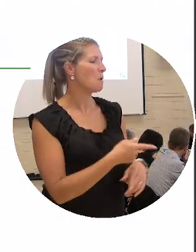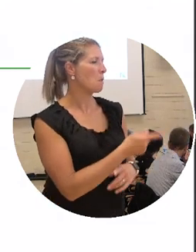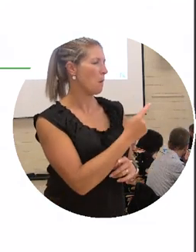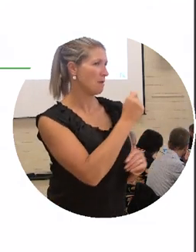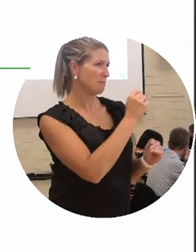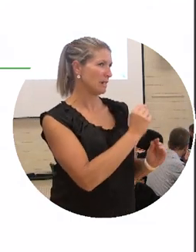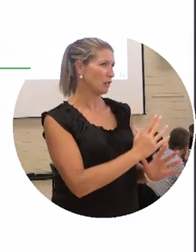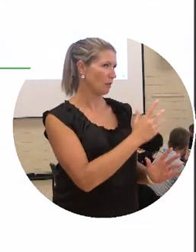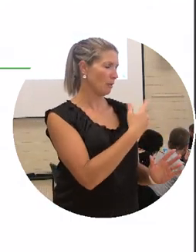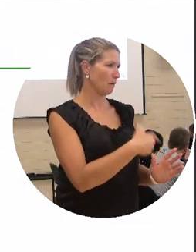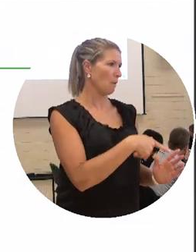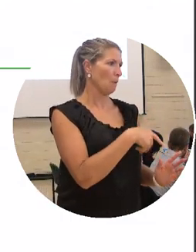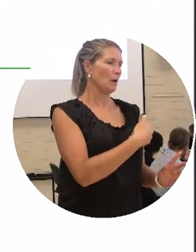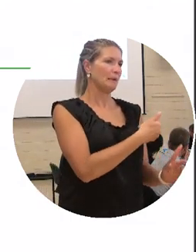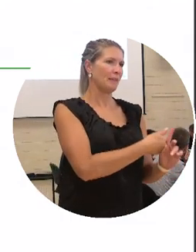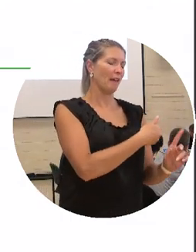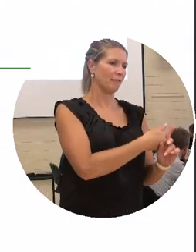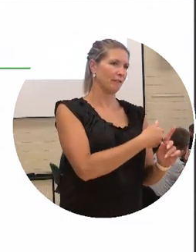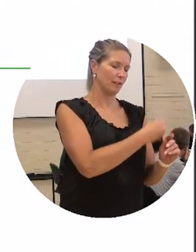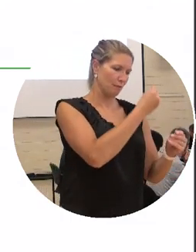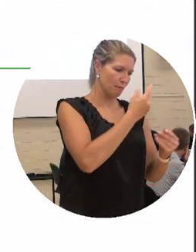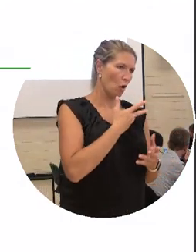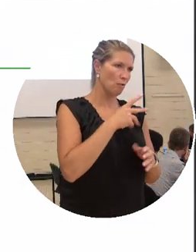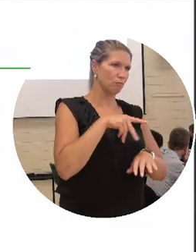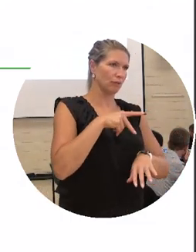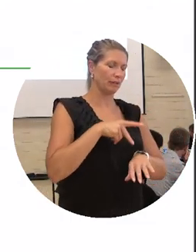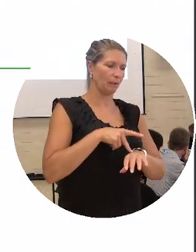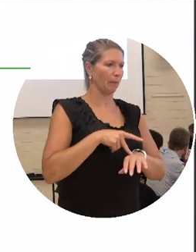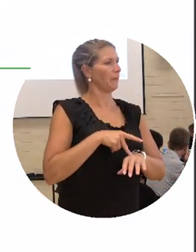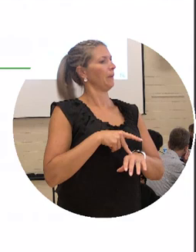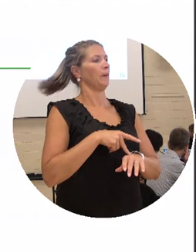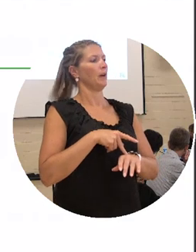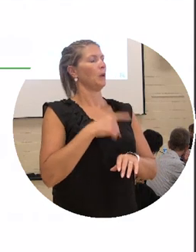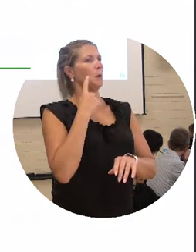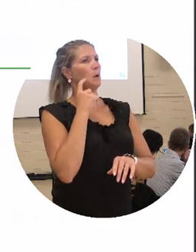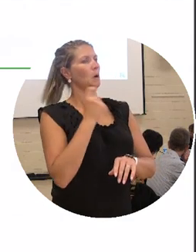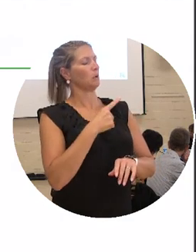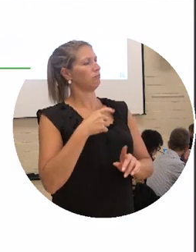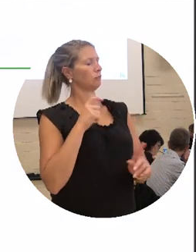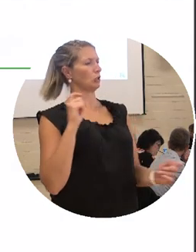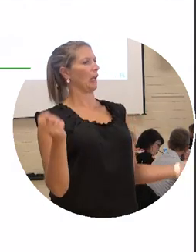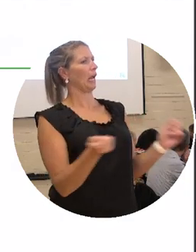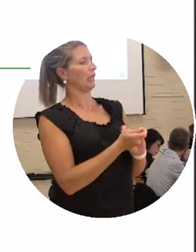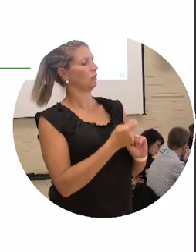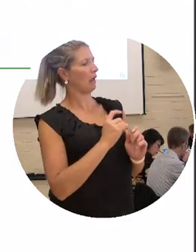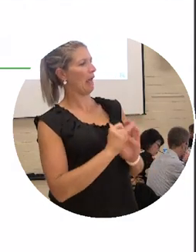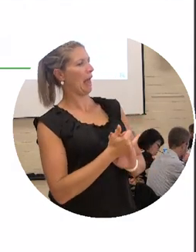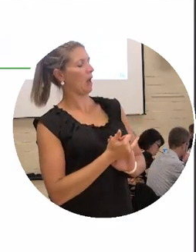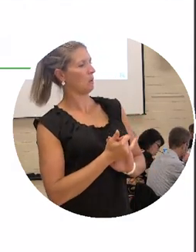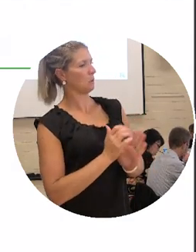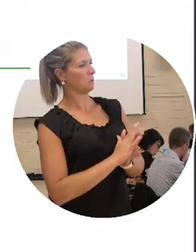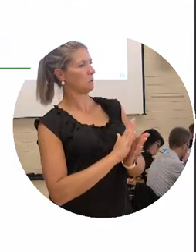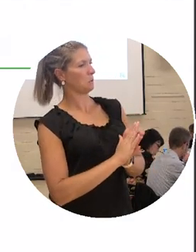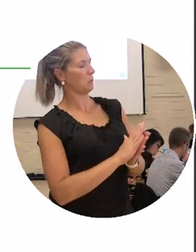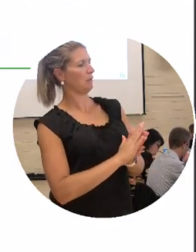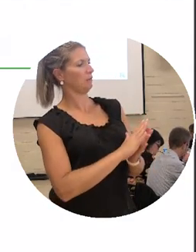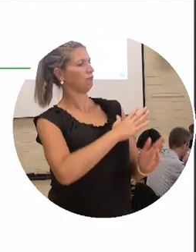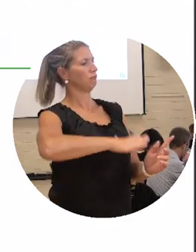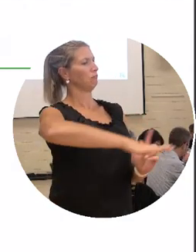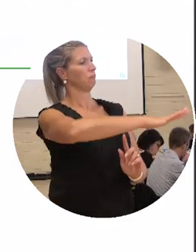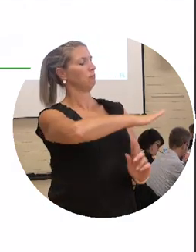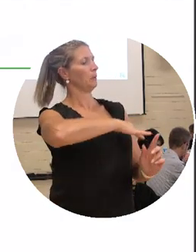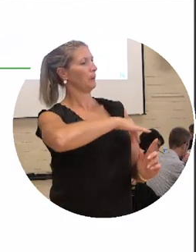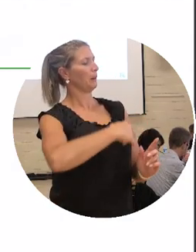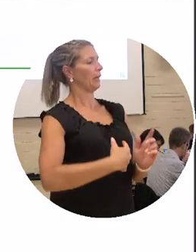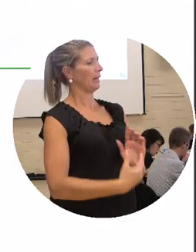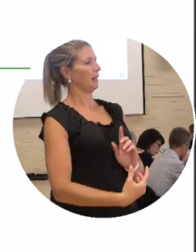it's profoundly changed what happens in his school and how teachers are responsive to the learning of their students.